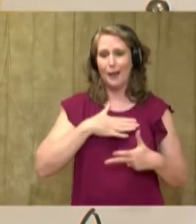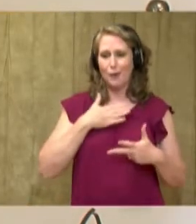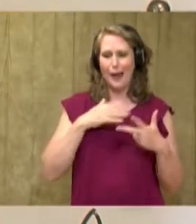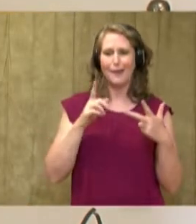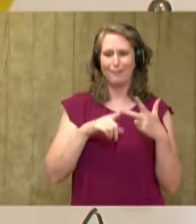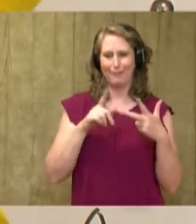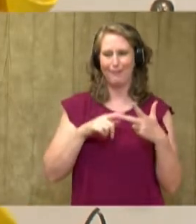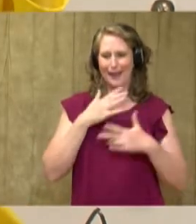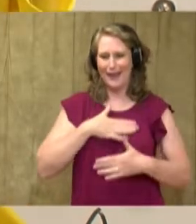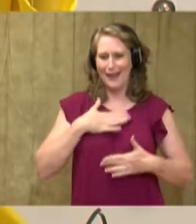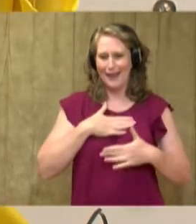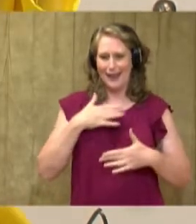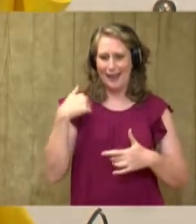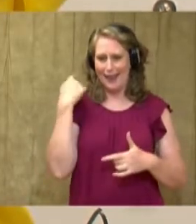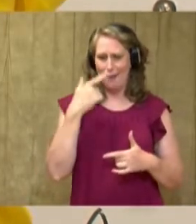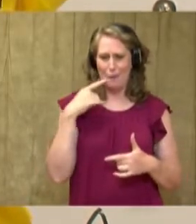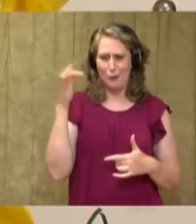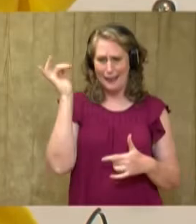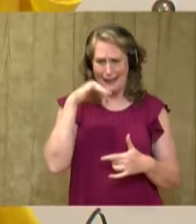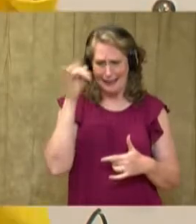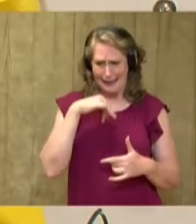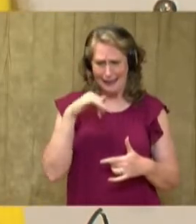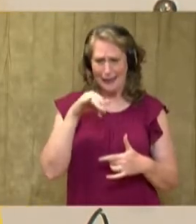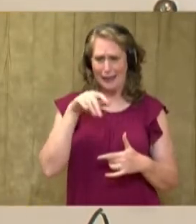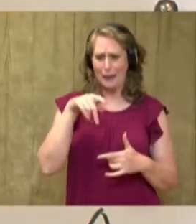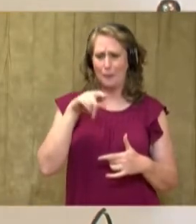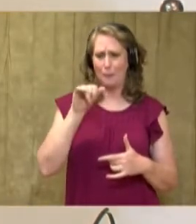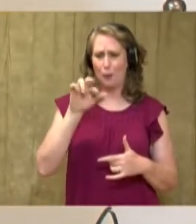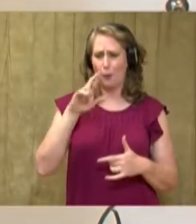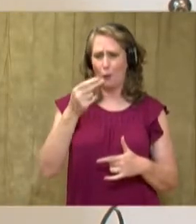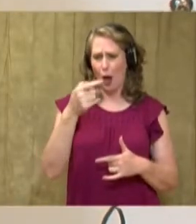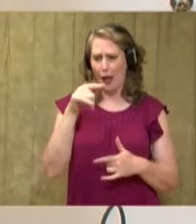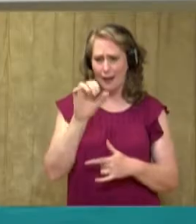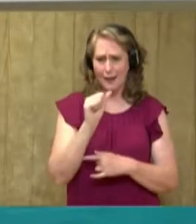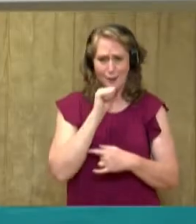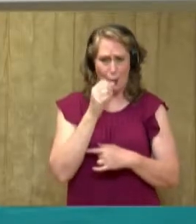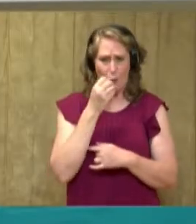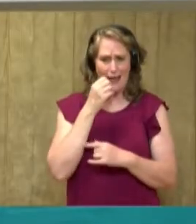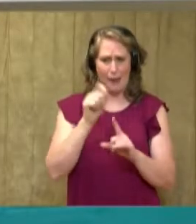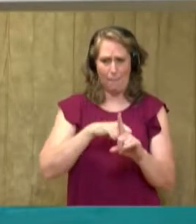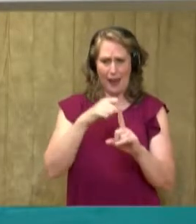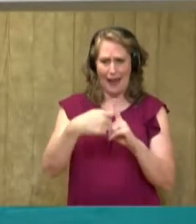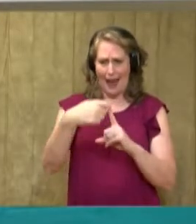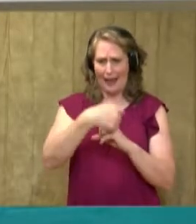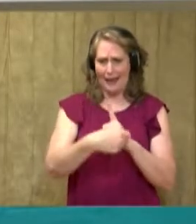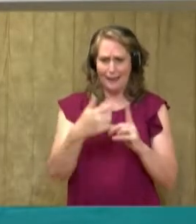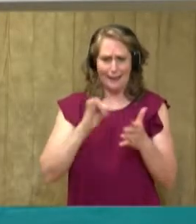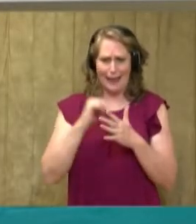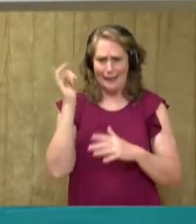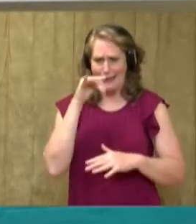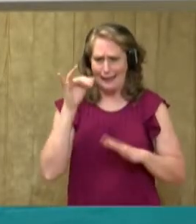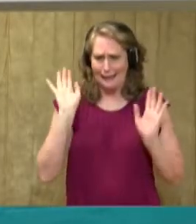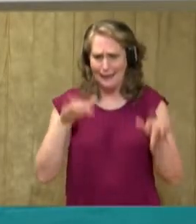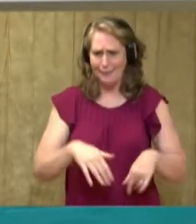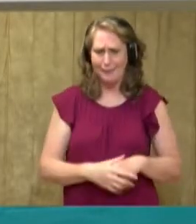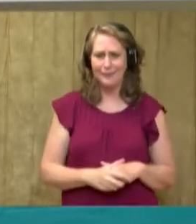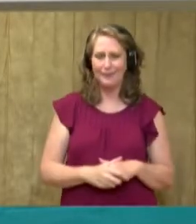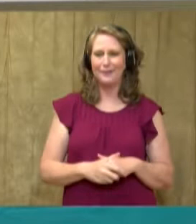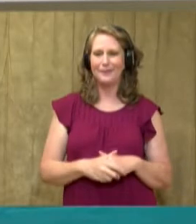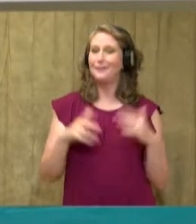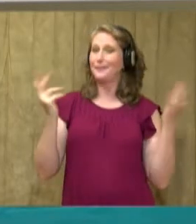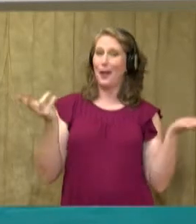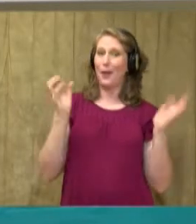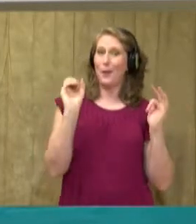Entertain. Good job. That looks silly. Piranhas don't eat bananas. Okay. So there we have it. All right.